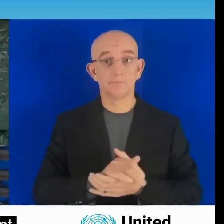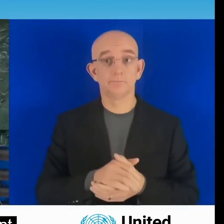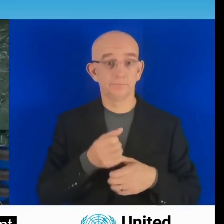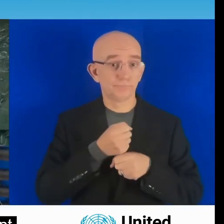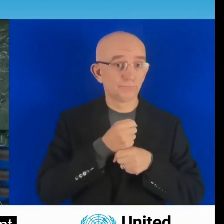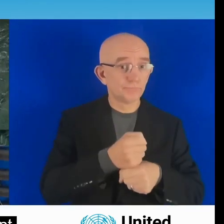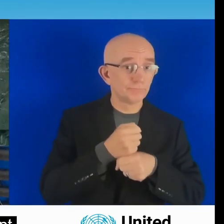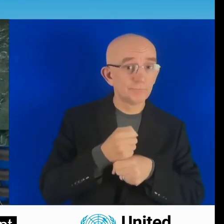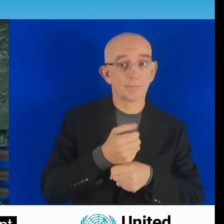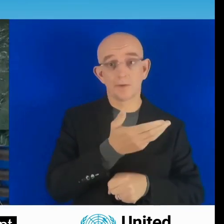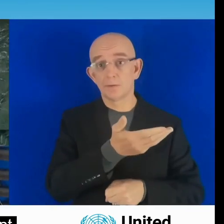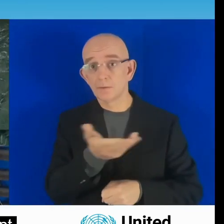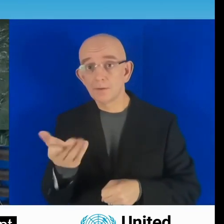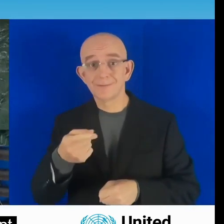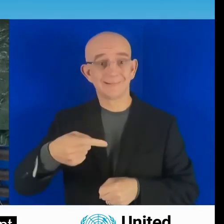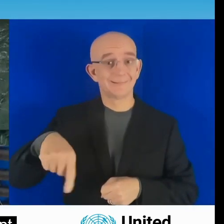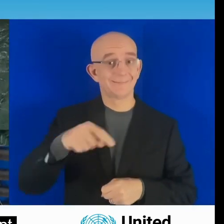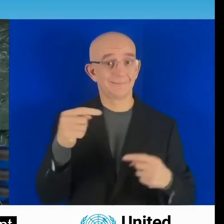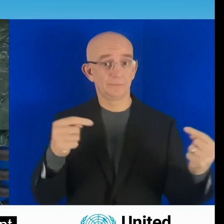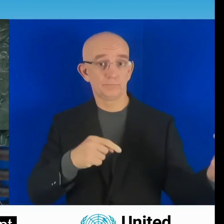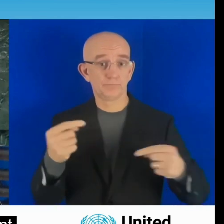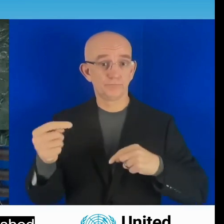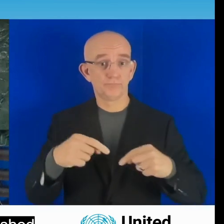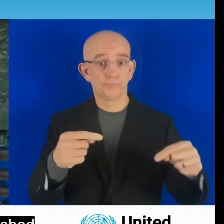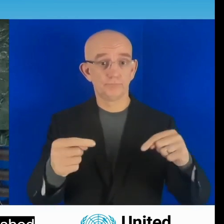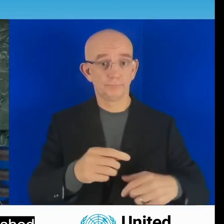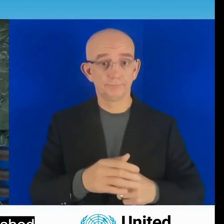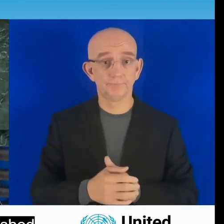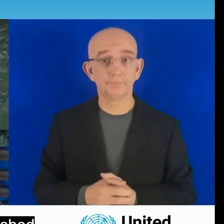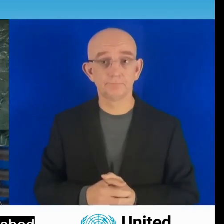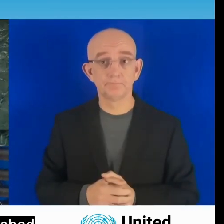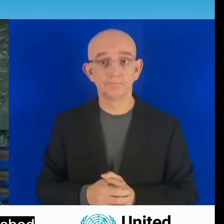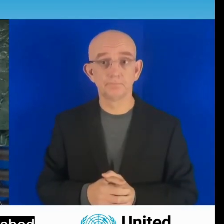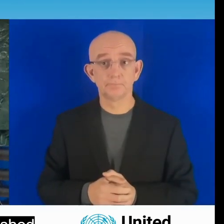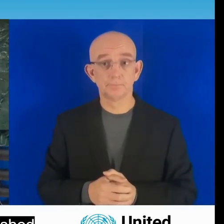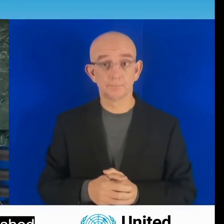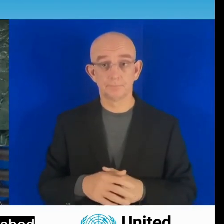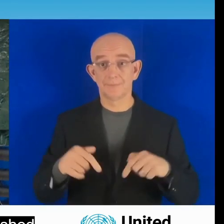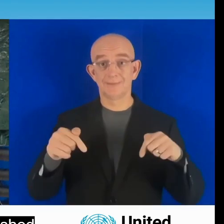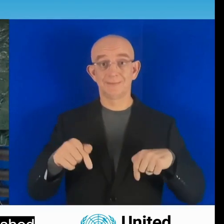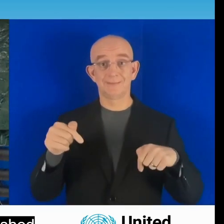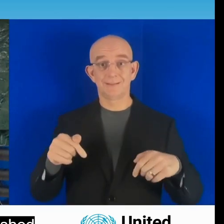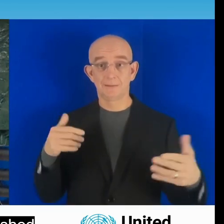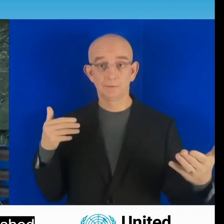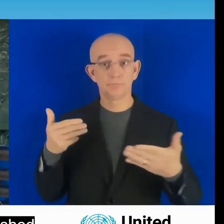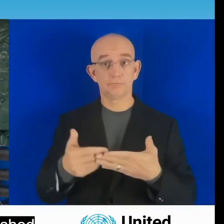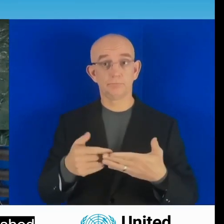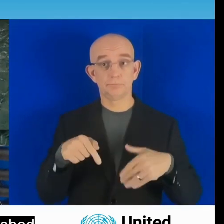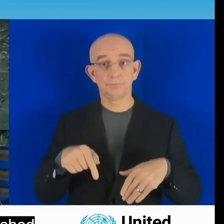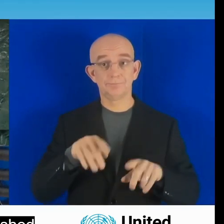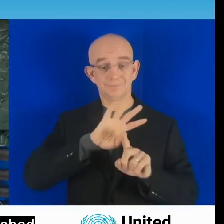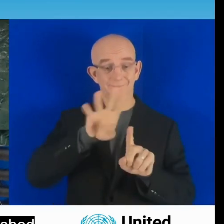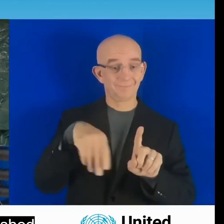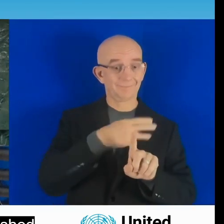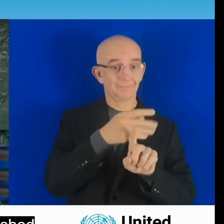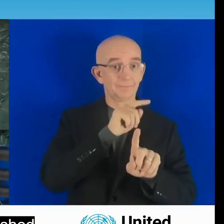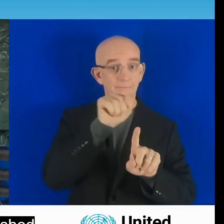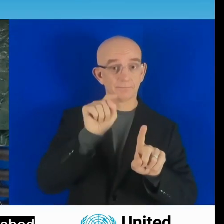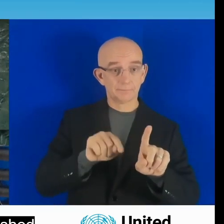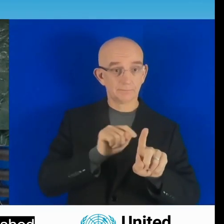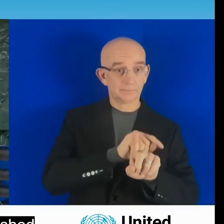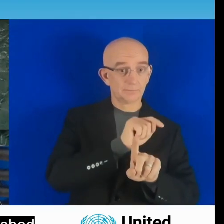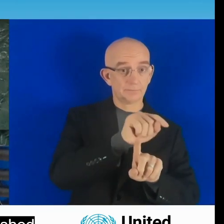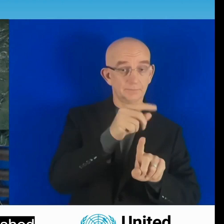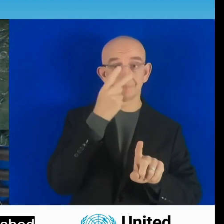Today, the 17 Sustainable Development Goals are in peril.